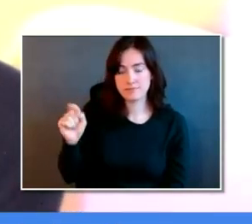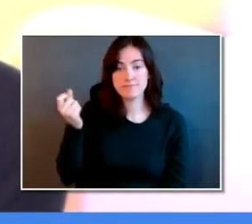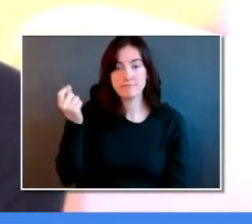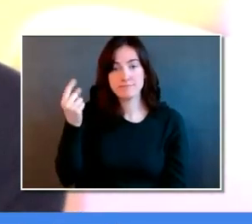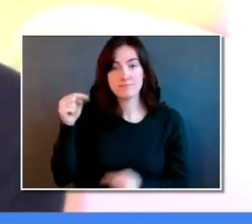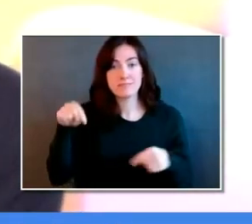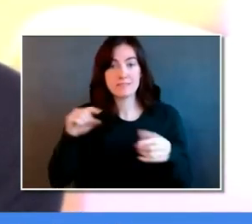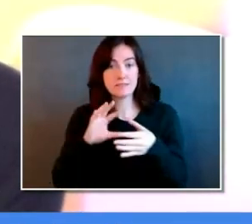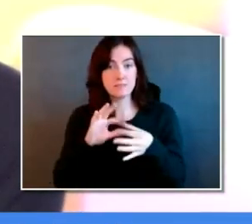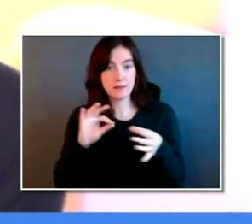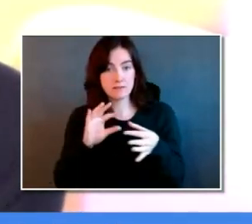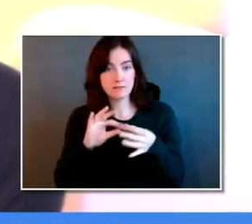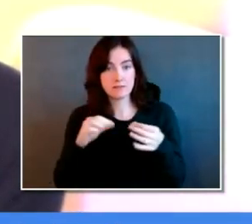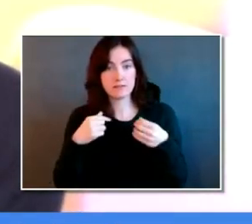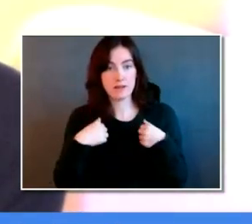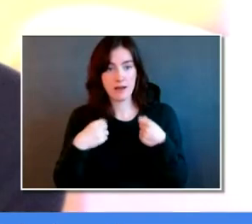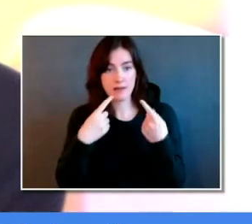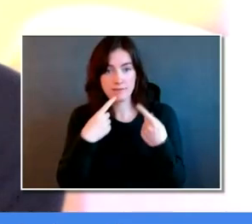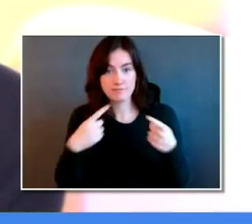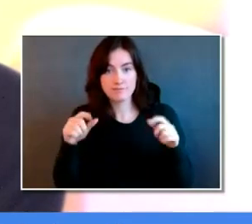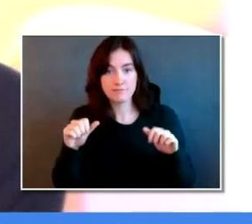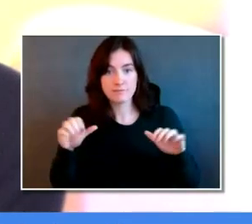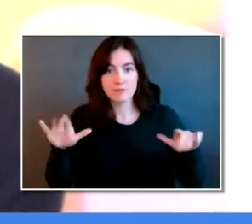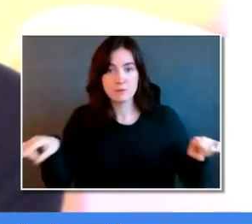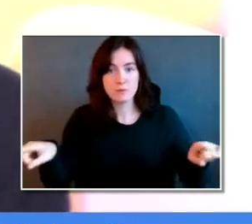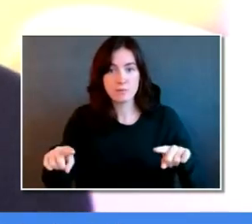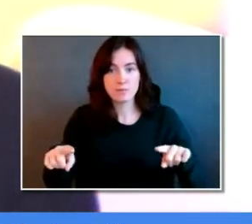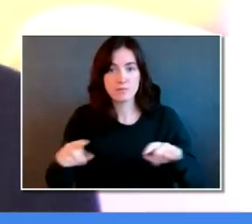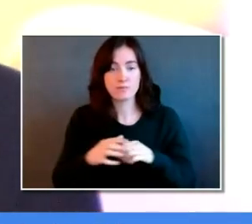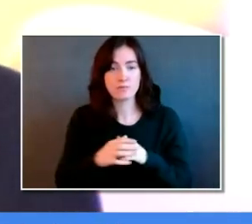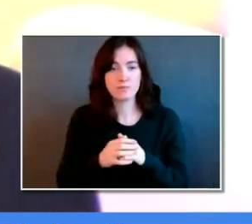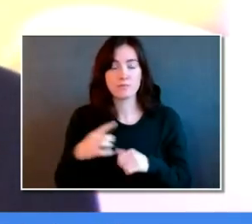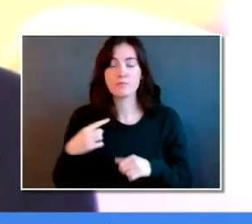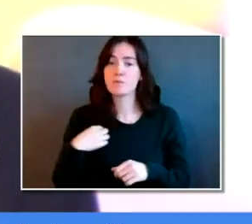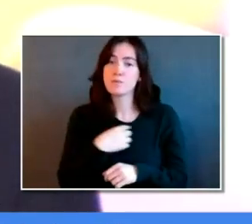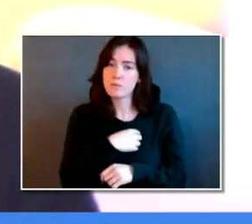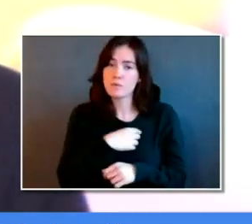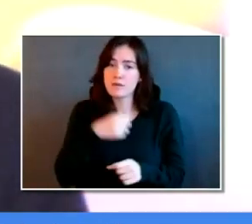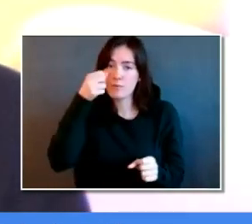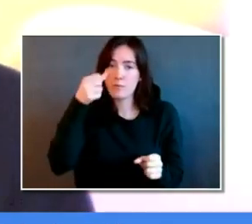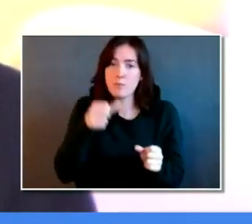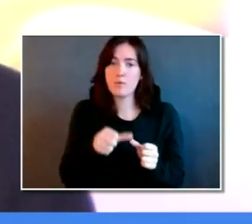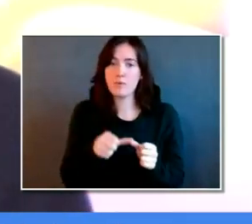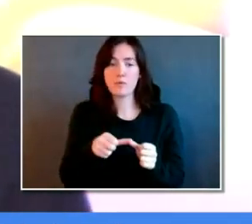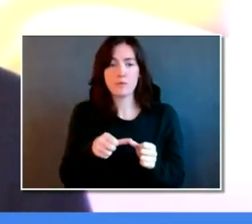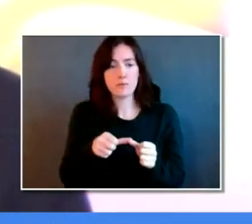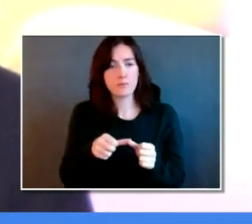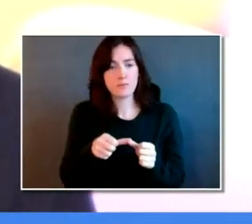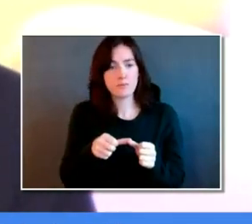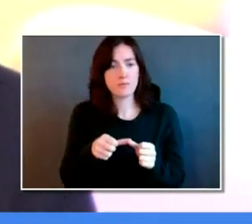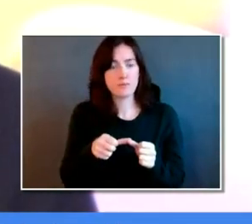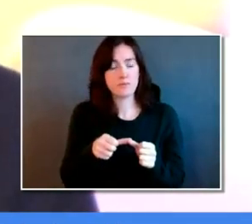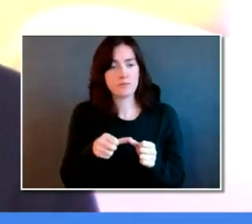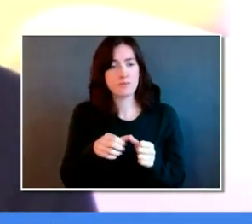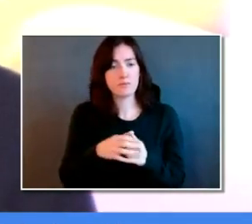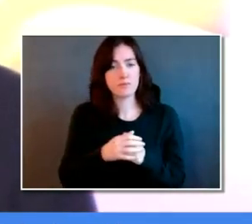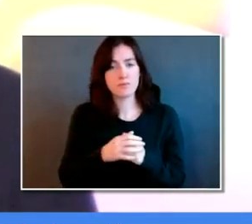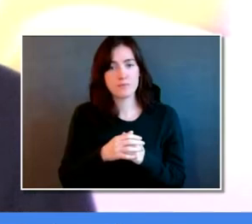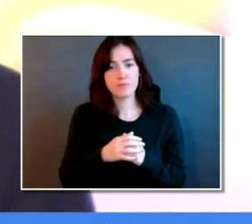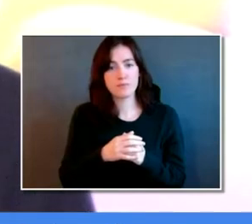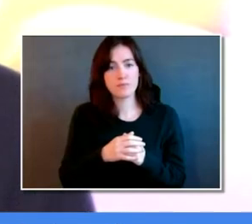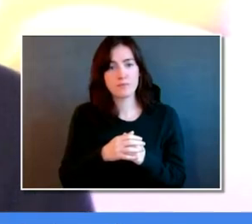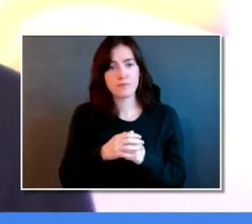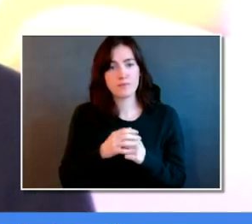to you that we remember what it says by the